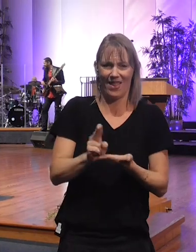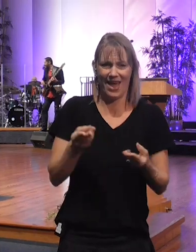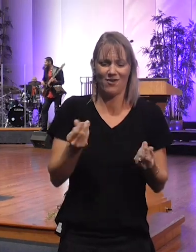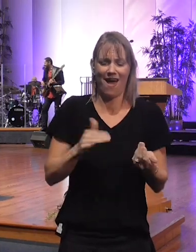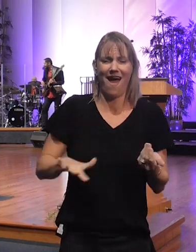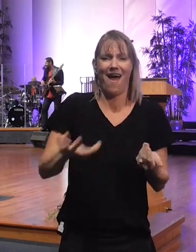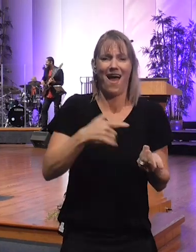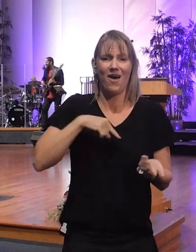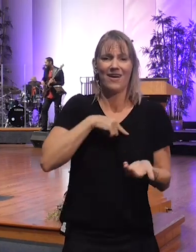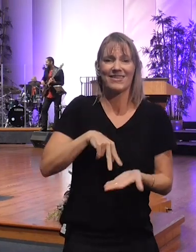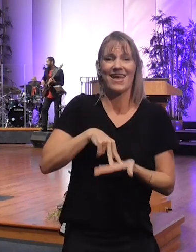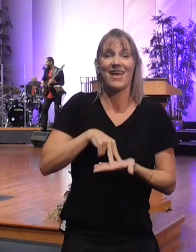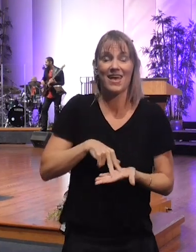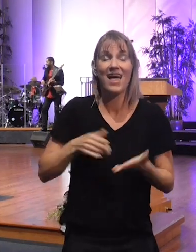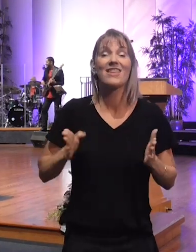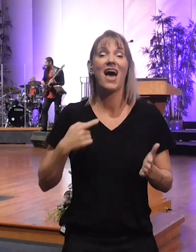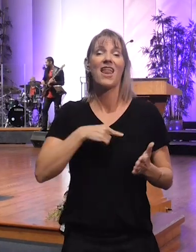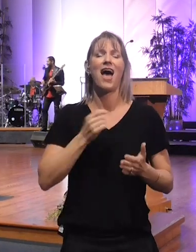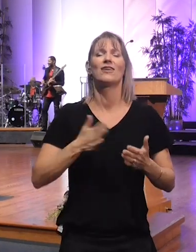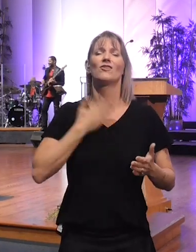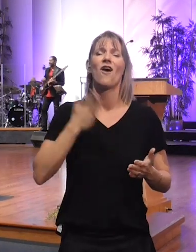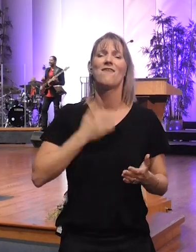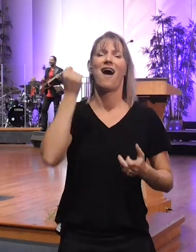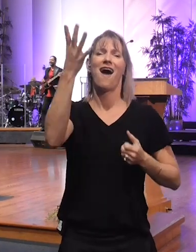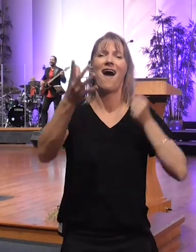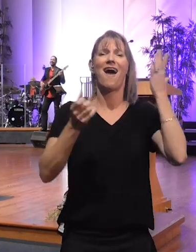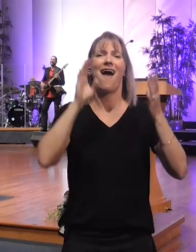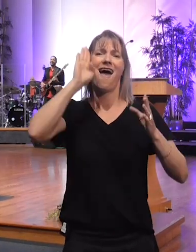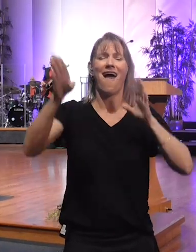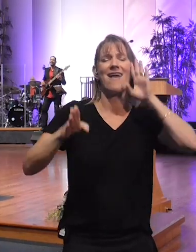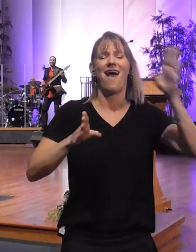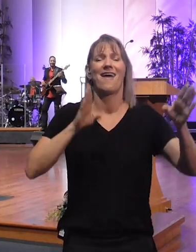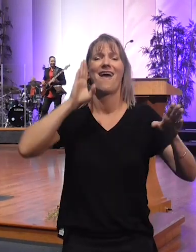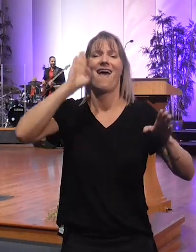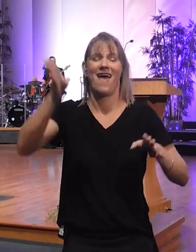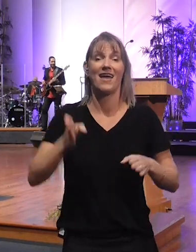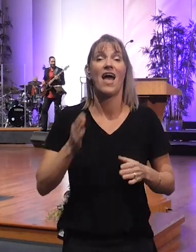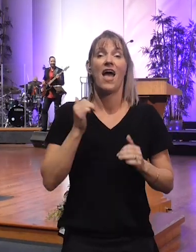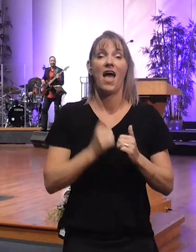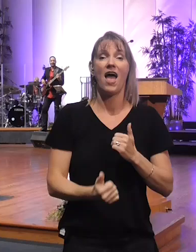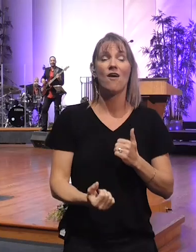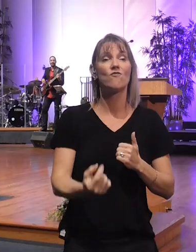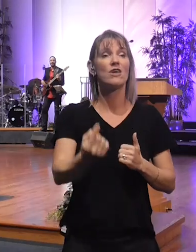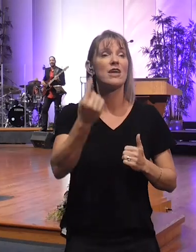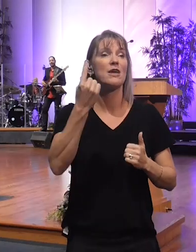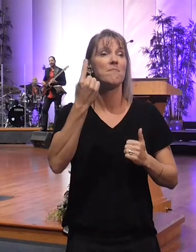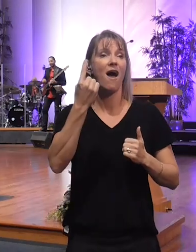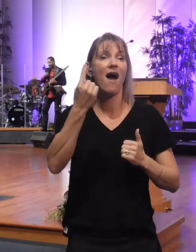holy ground. Let us make a joyful sound and say, hey, hey, hey, yeah.